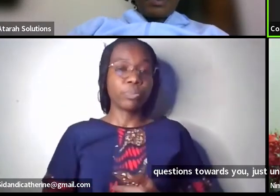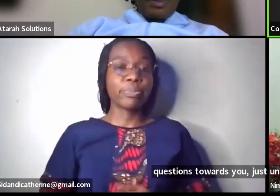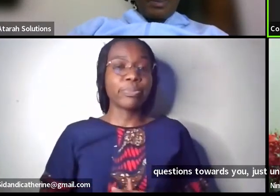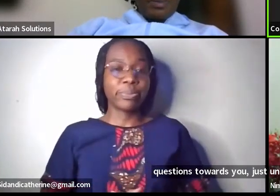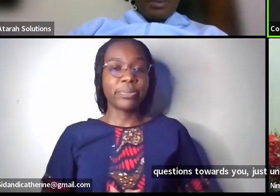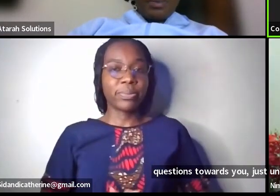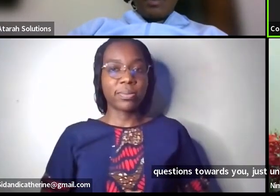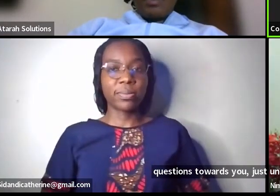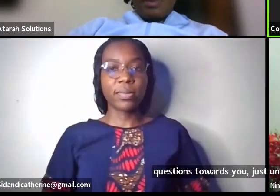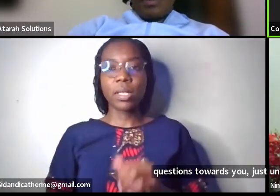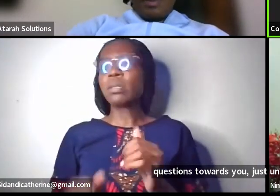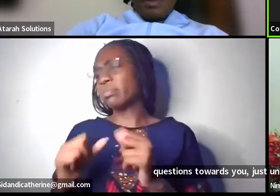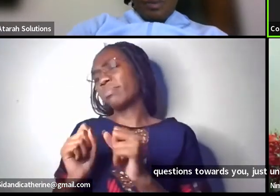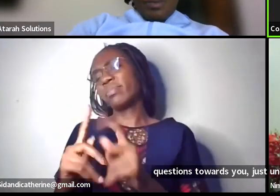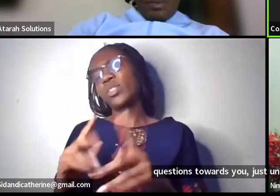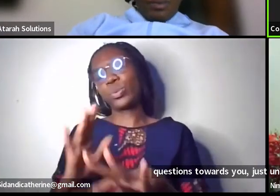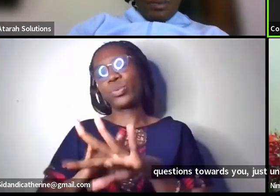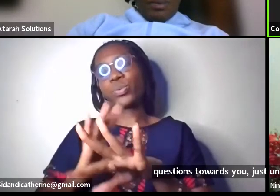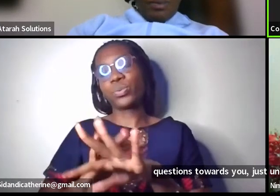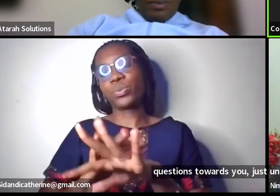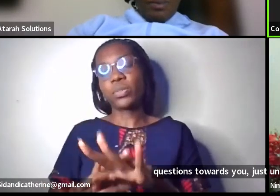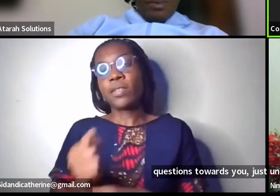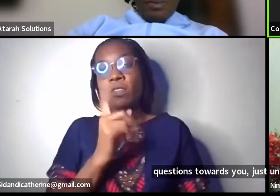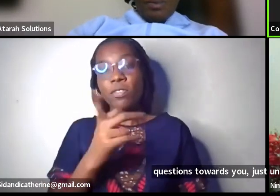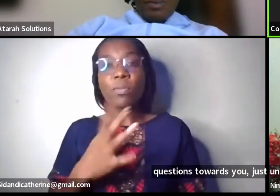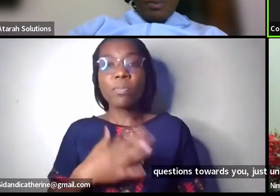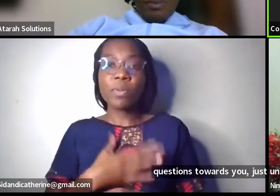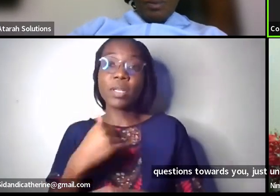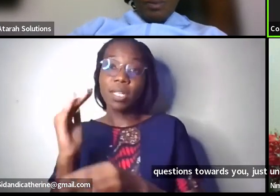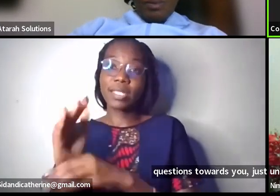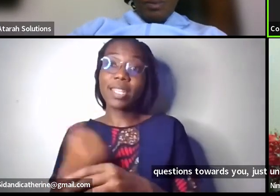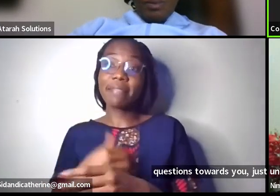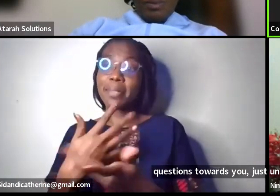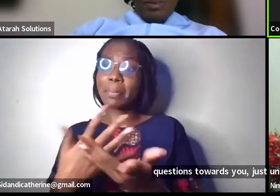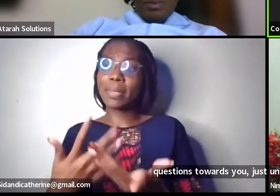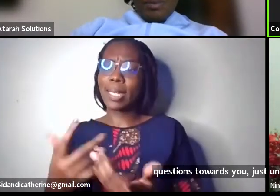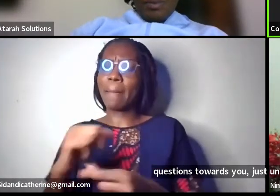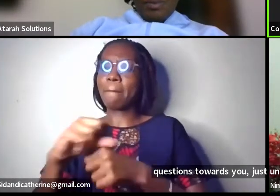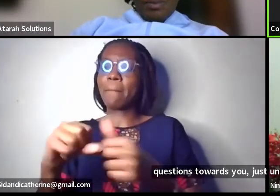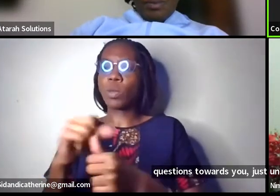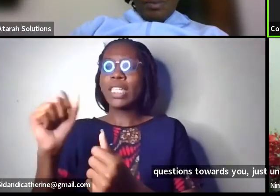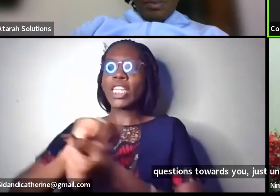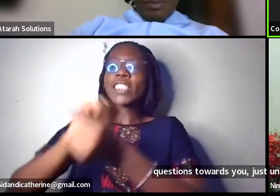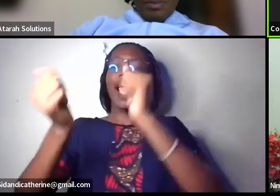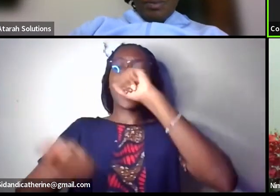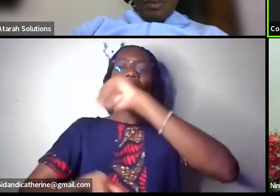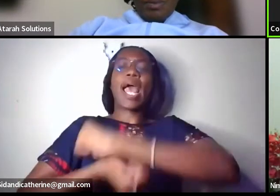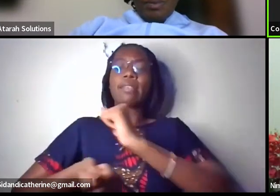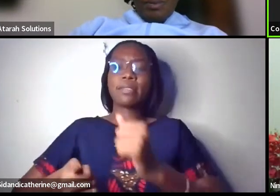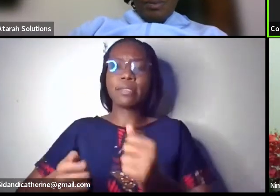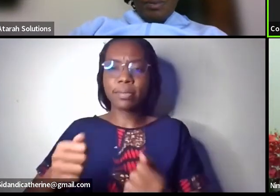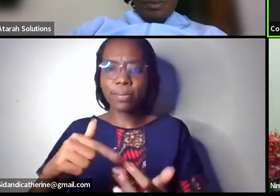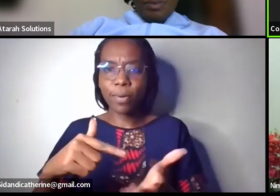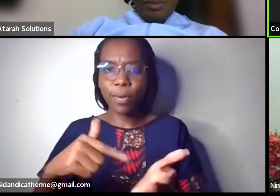very good insights. Now, let me ask you, there is something that we call a turning point for somebody to decide to change their